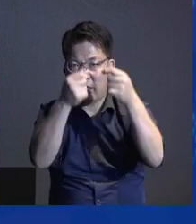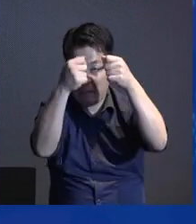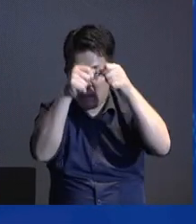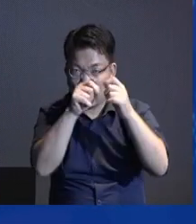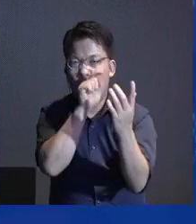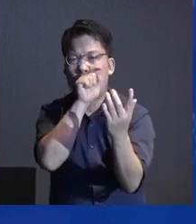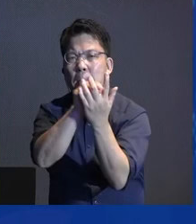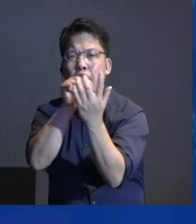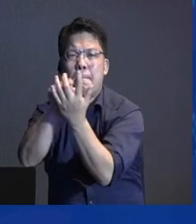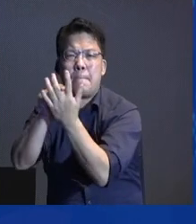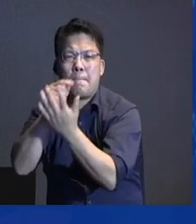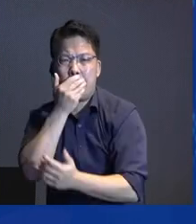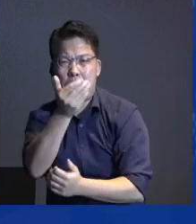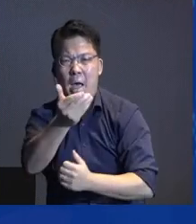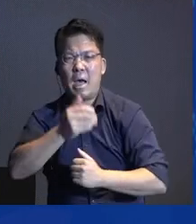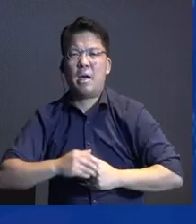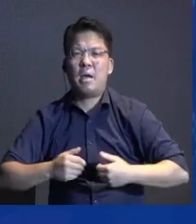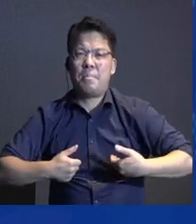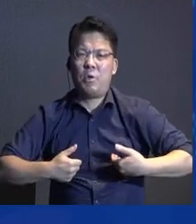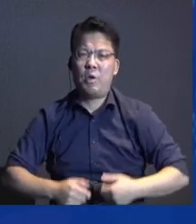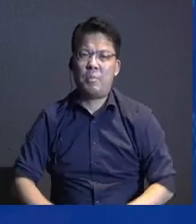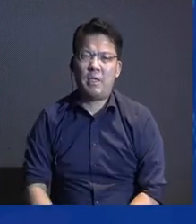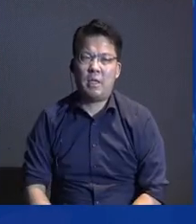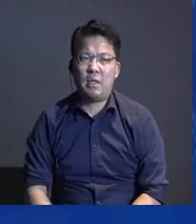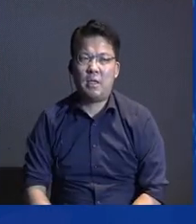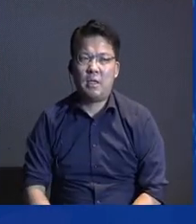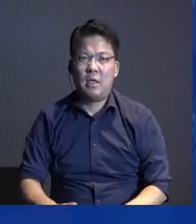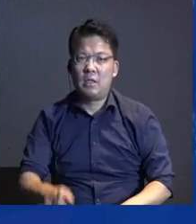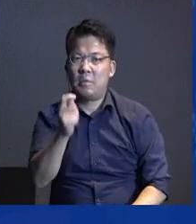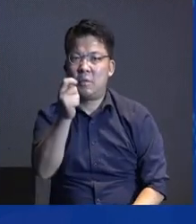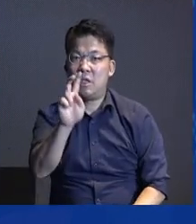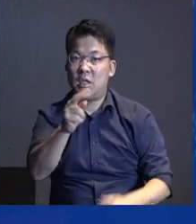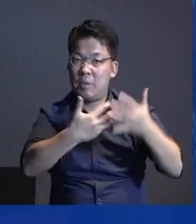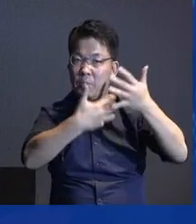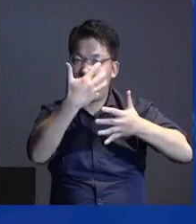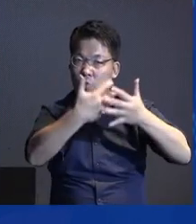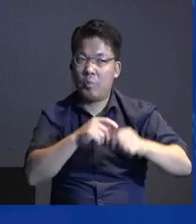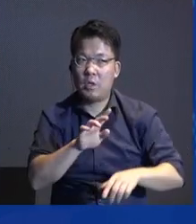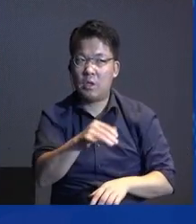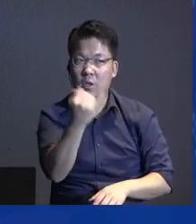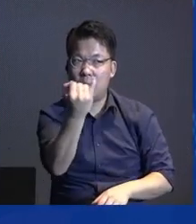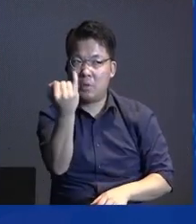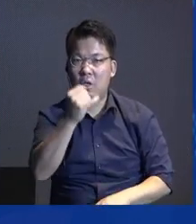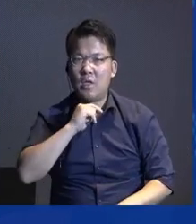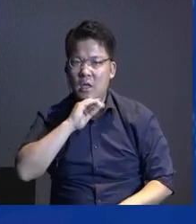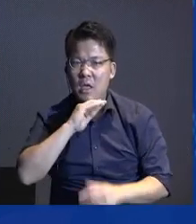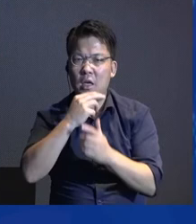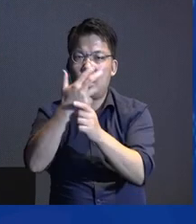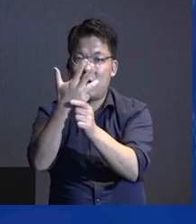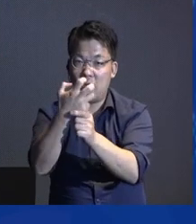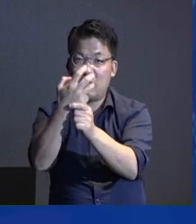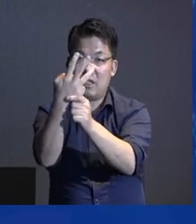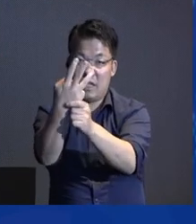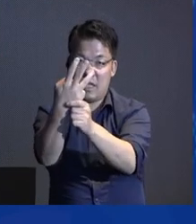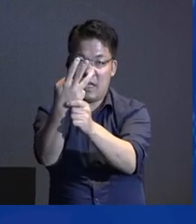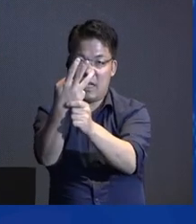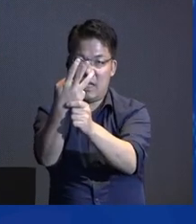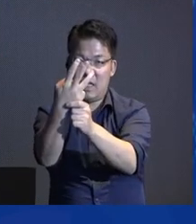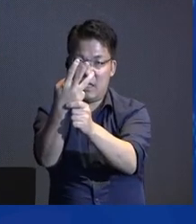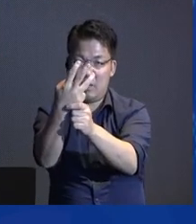is 83 years old now and lives in a housing complex too. She also has a severe